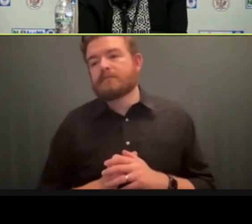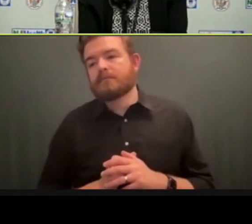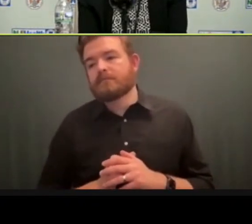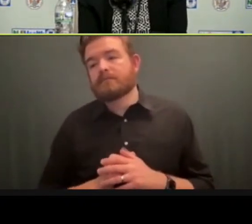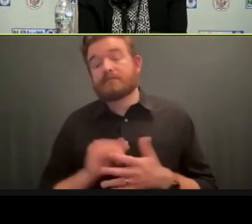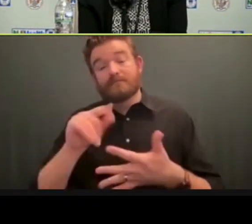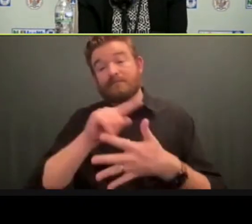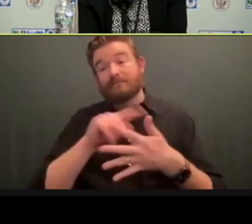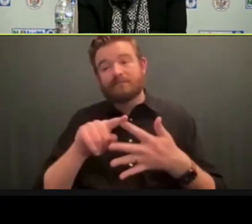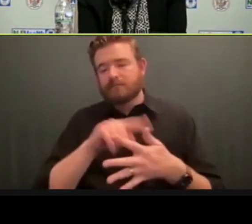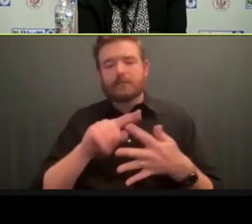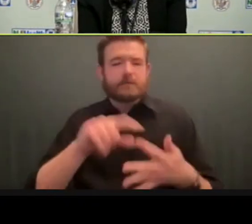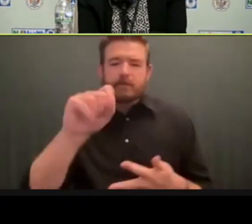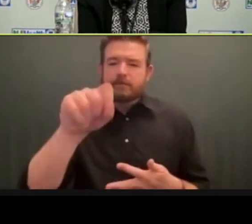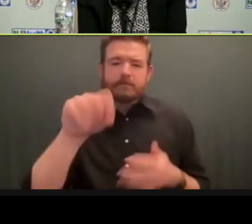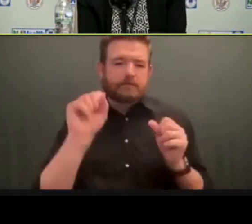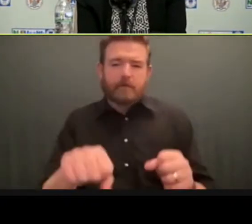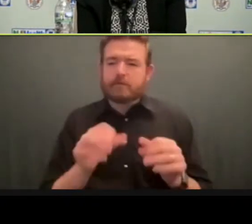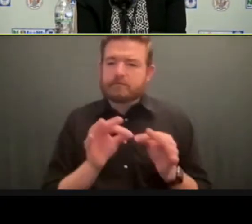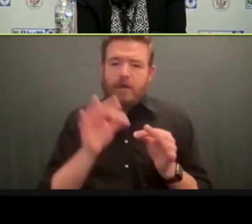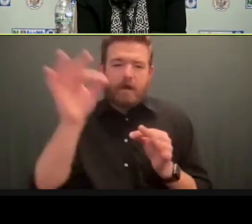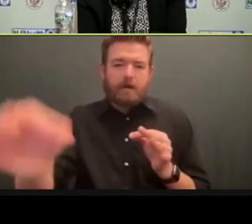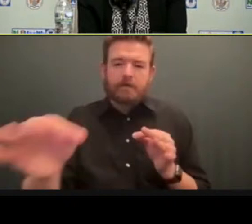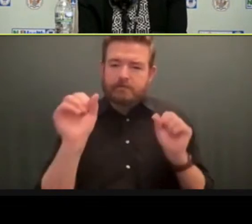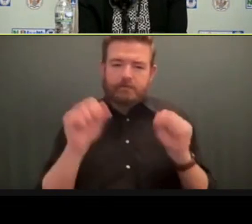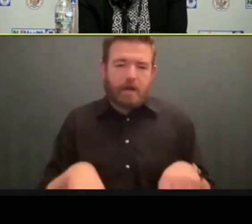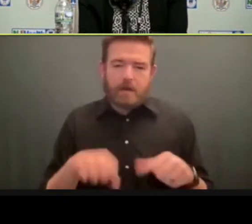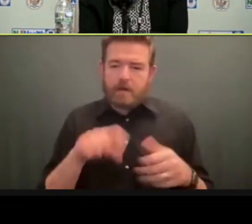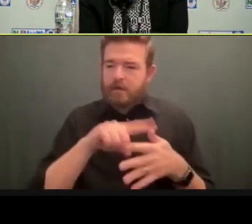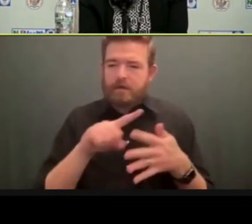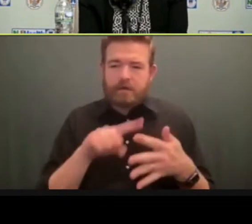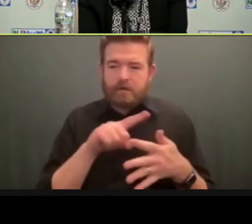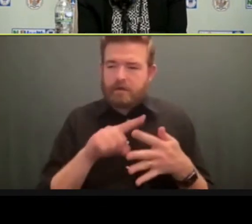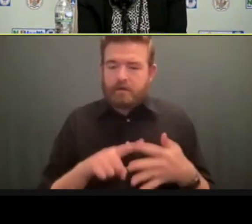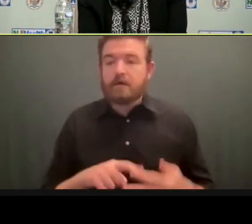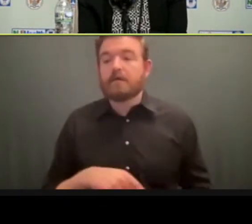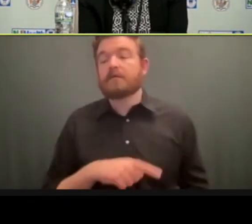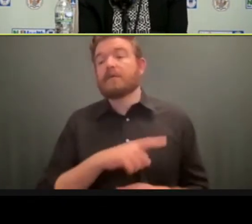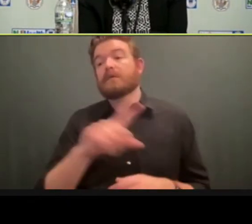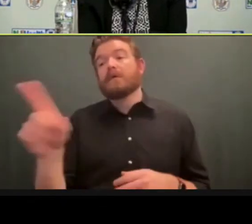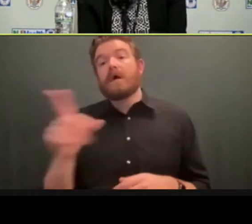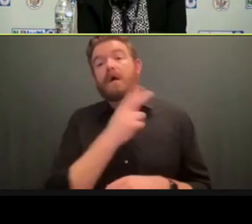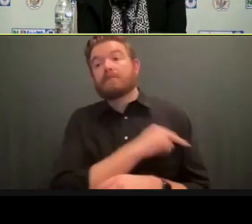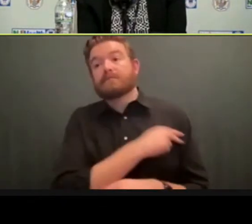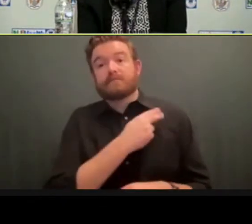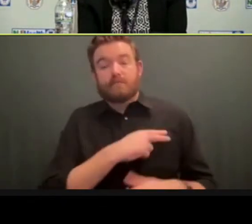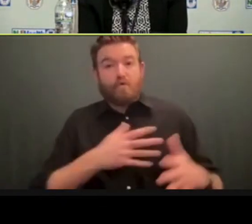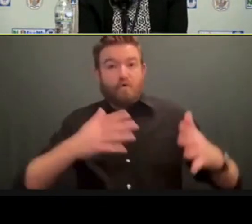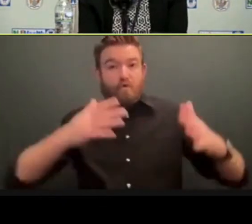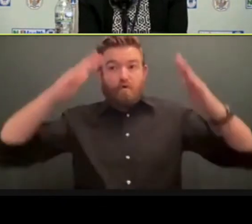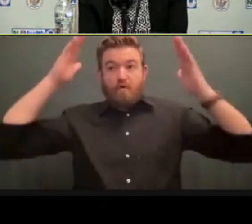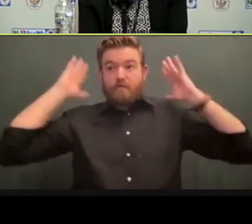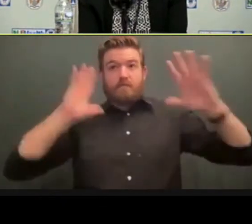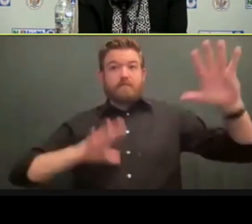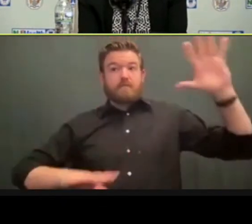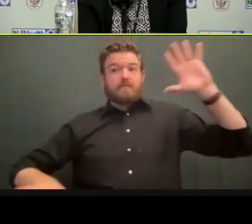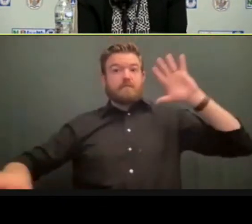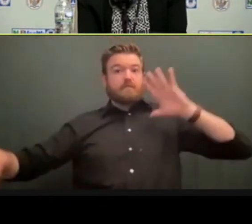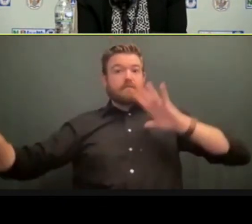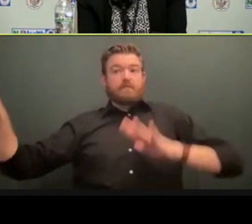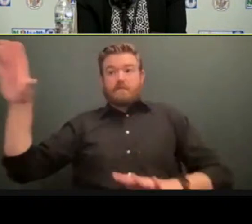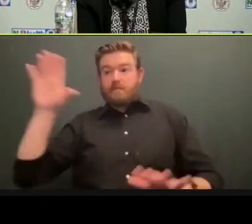For hospitals that are in crisis, standards of care, and or on divert, they have